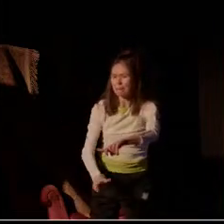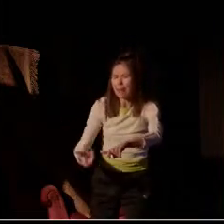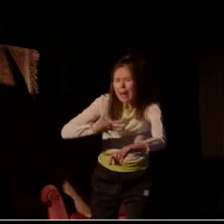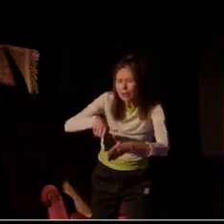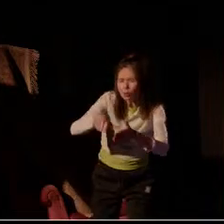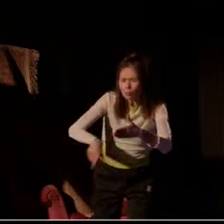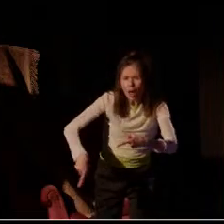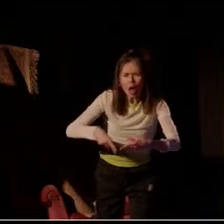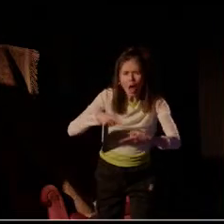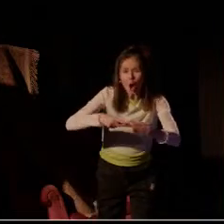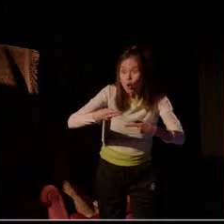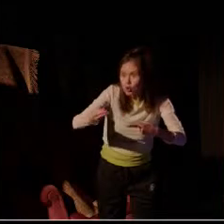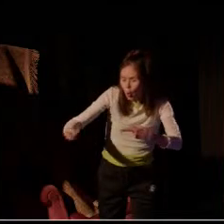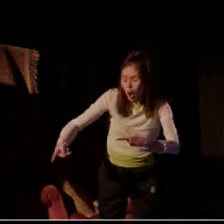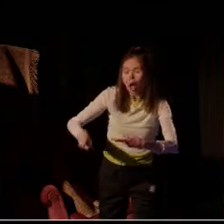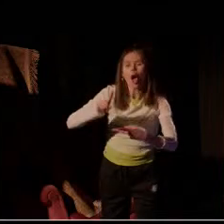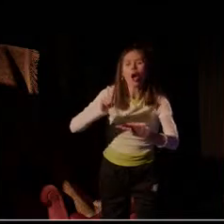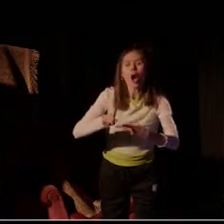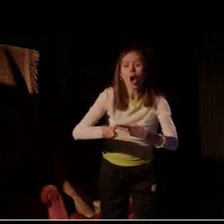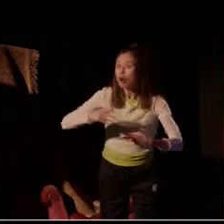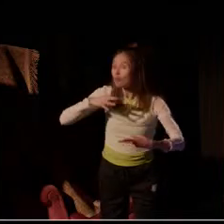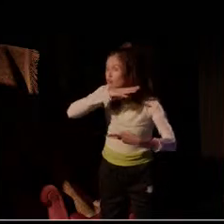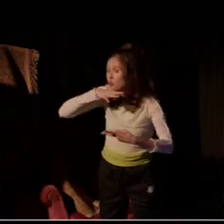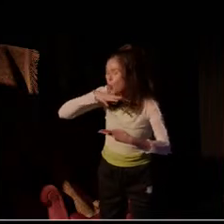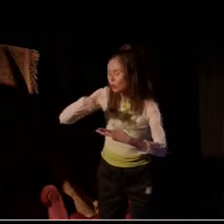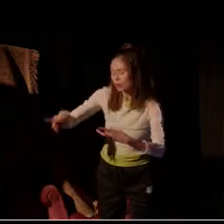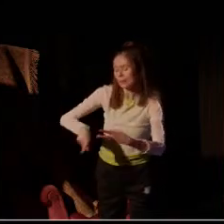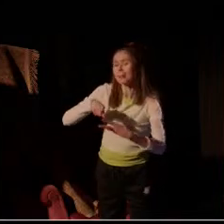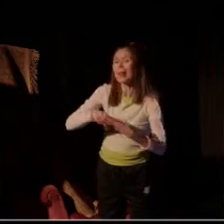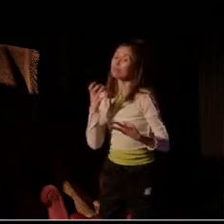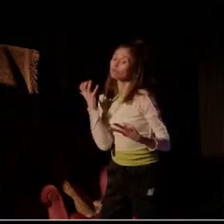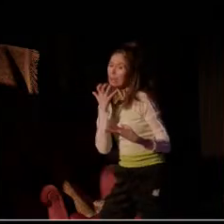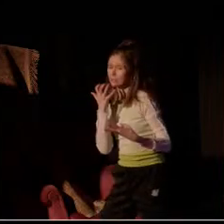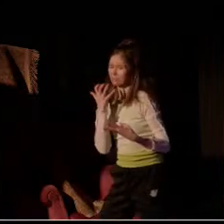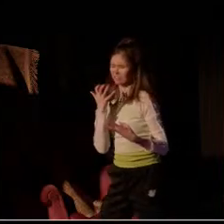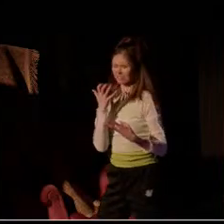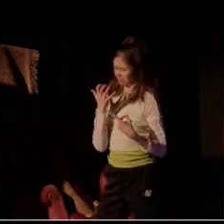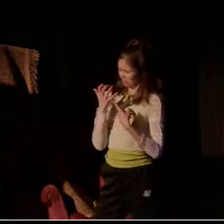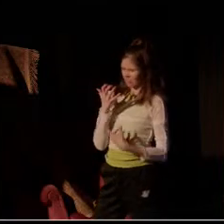£3 of sugar, £5 of currants, rice.